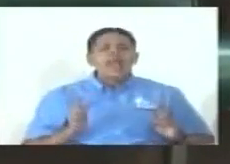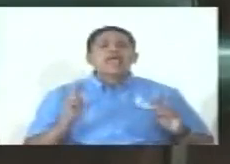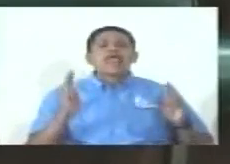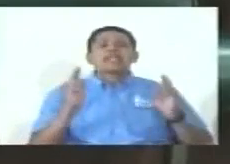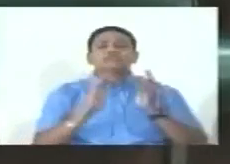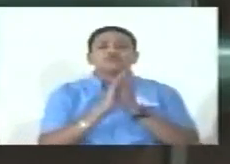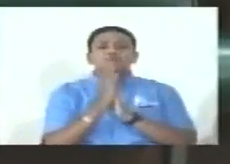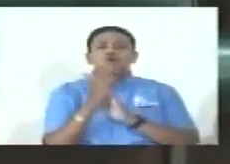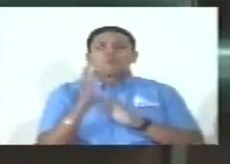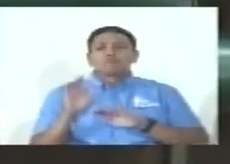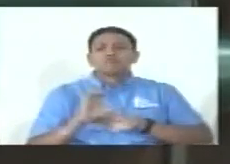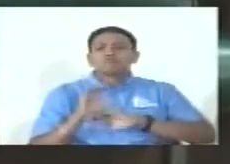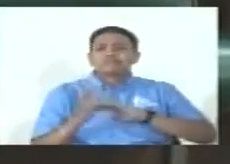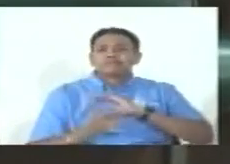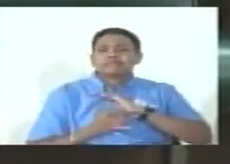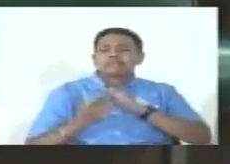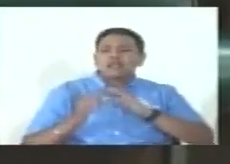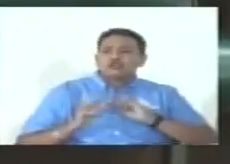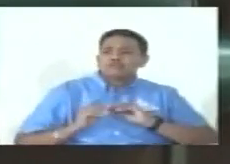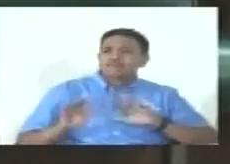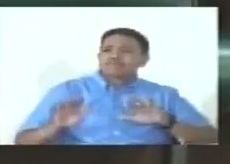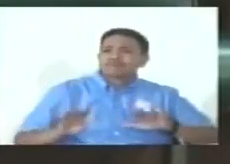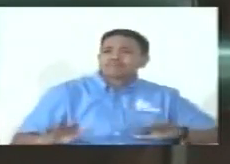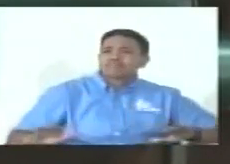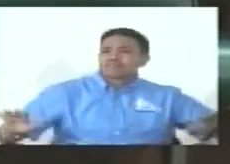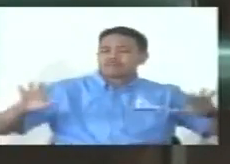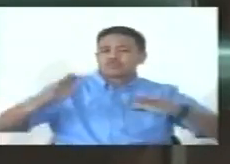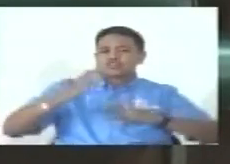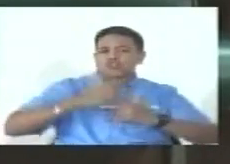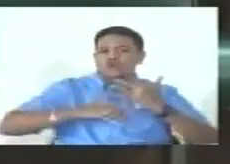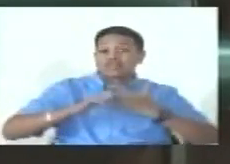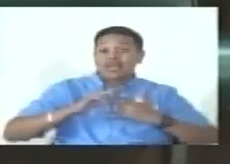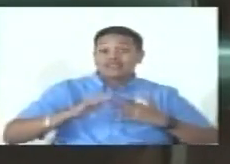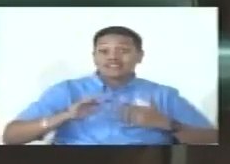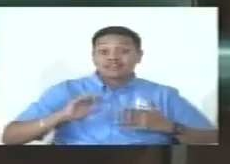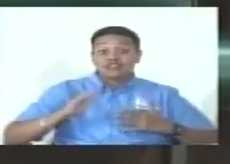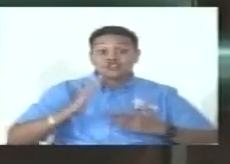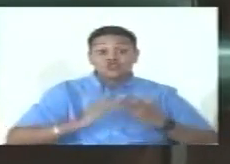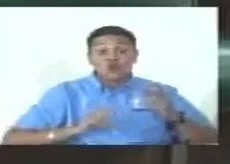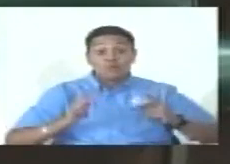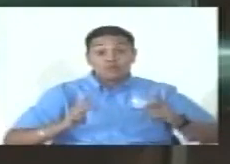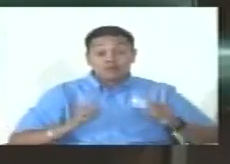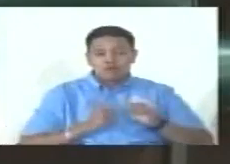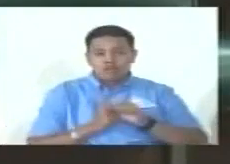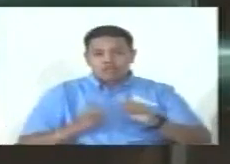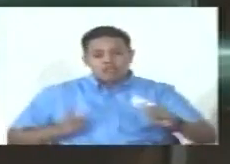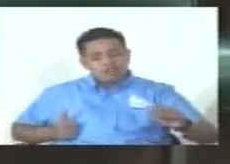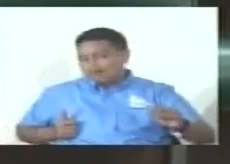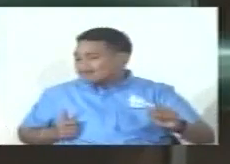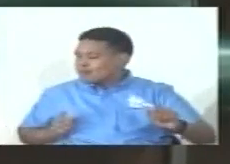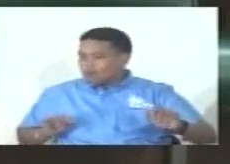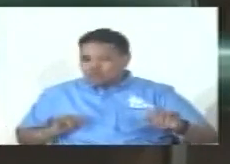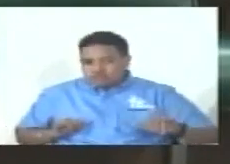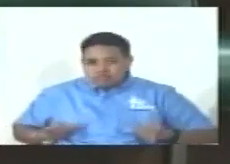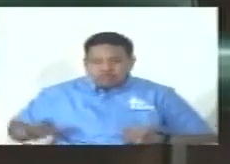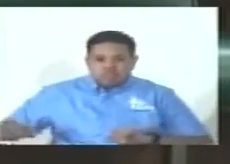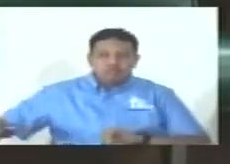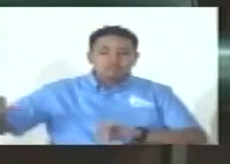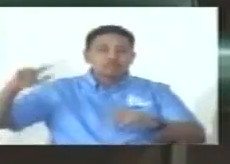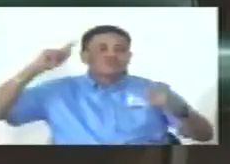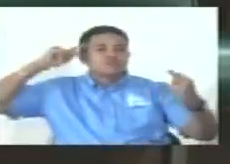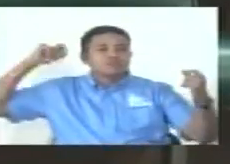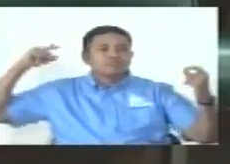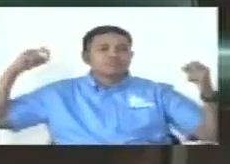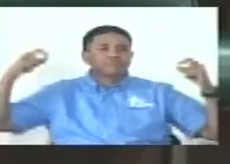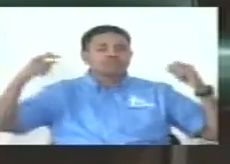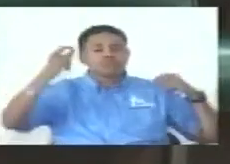a digital society, we don't leave half of the population behind. We already